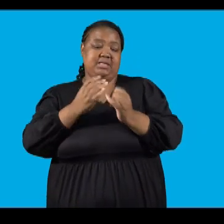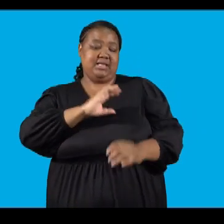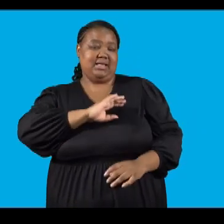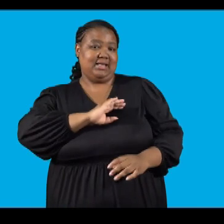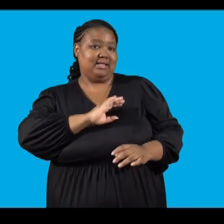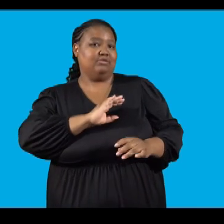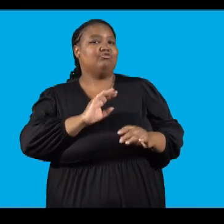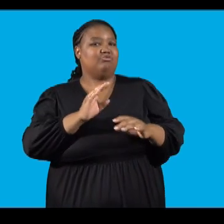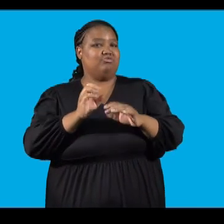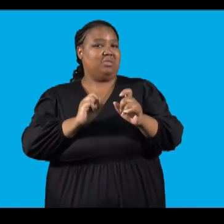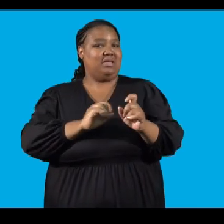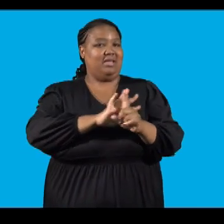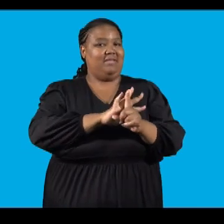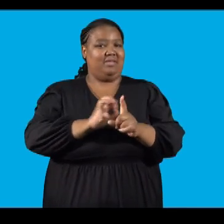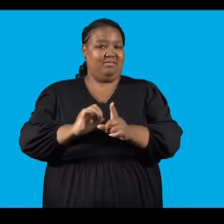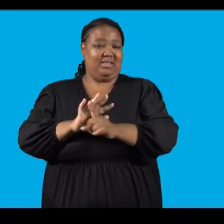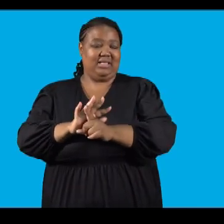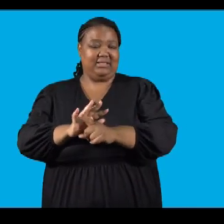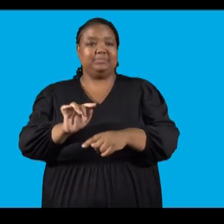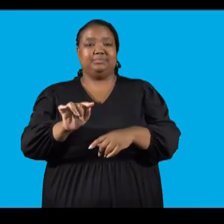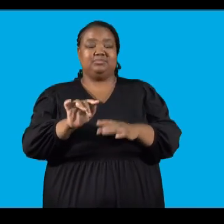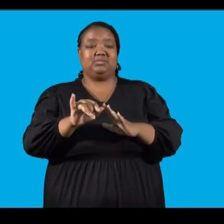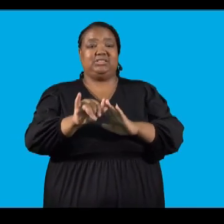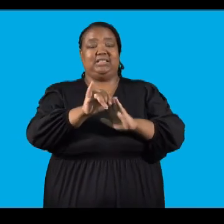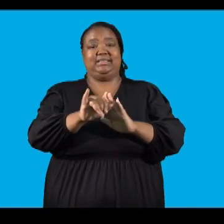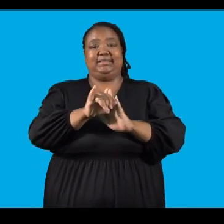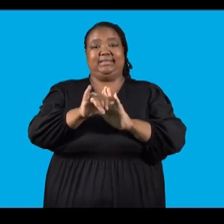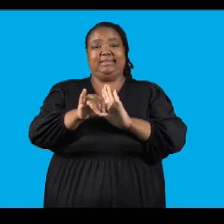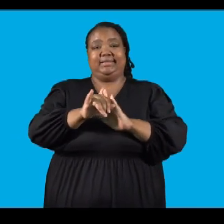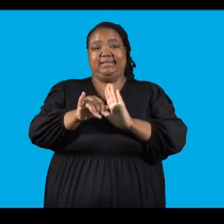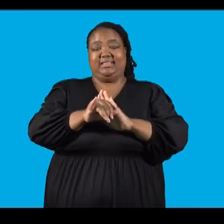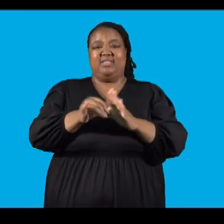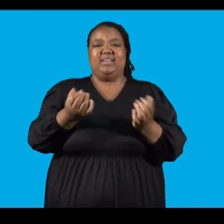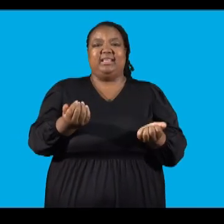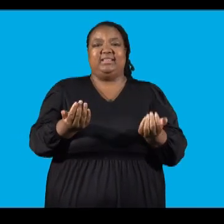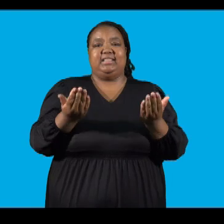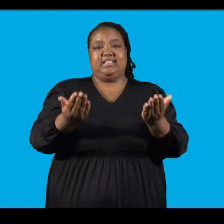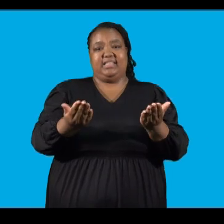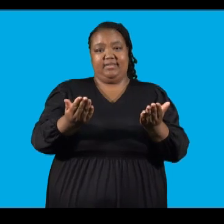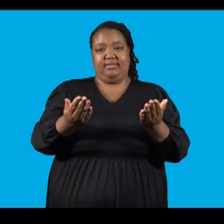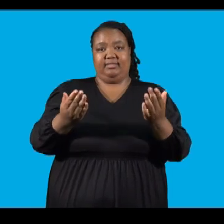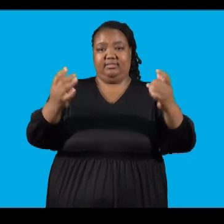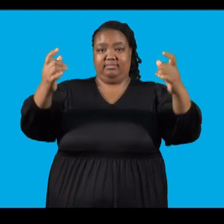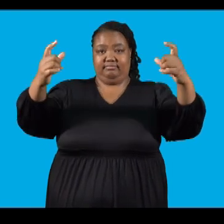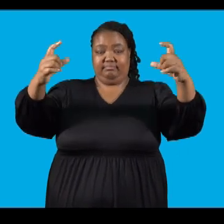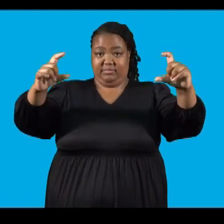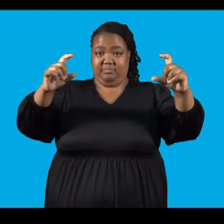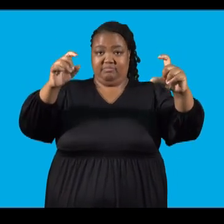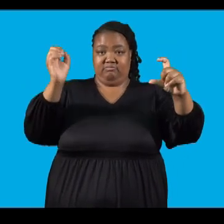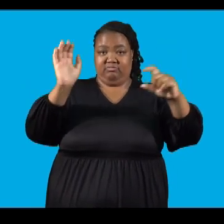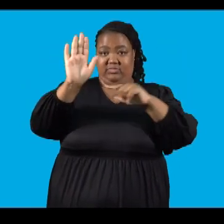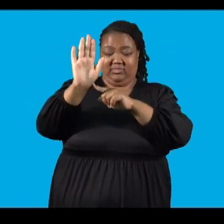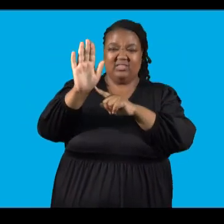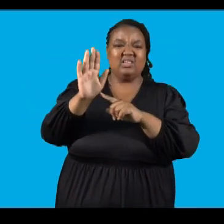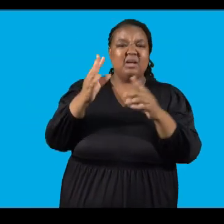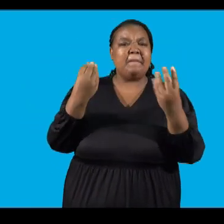competitors and consumers. Number one, identify the nature of the service offered by